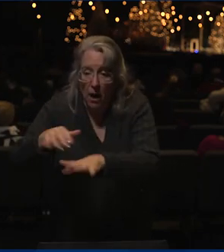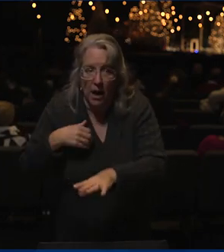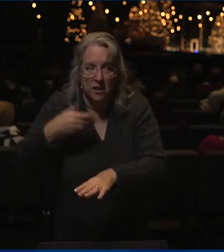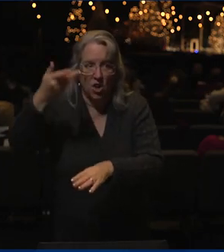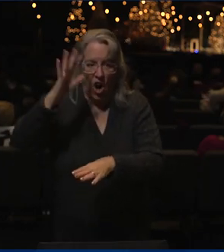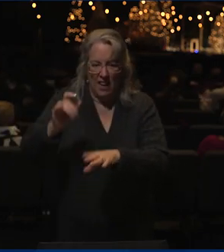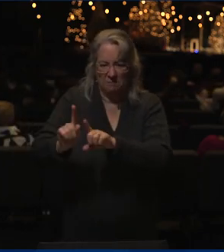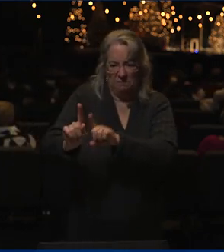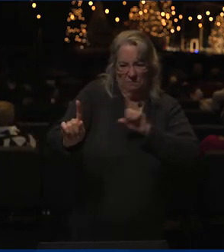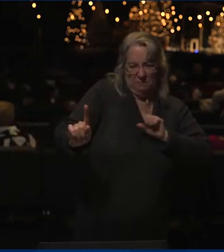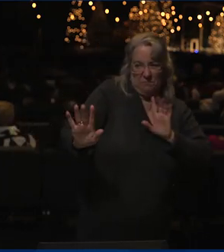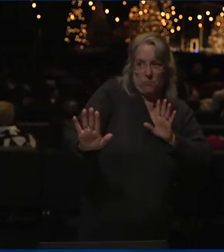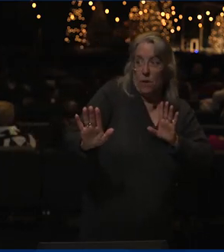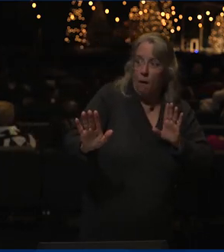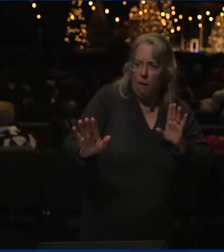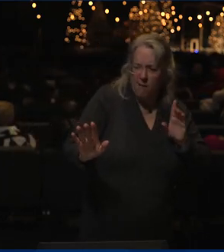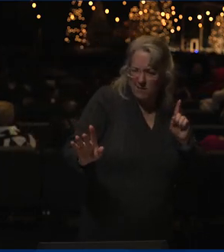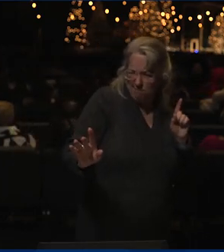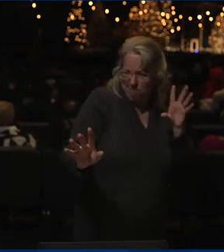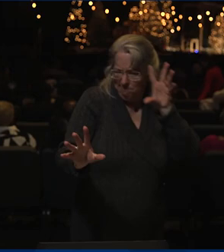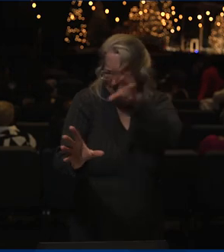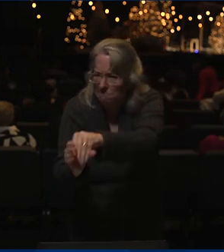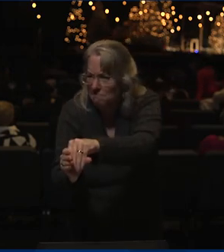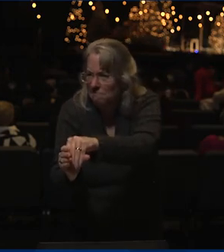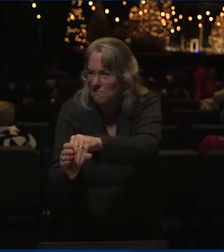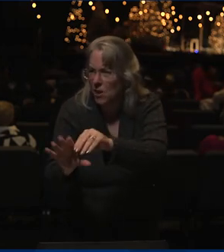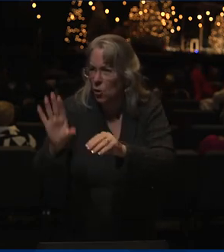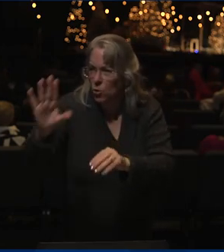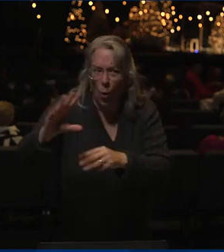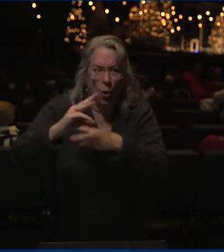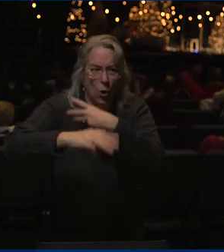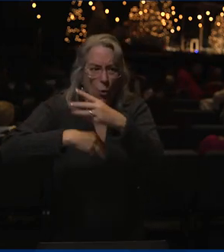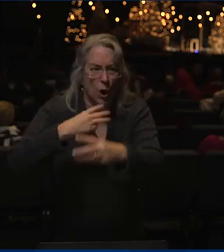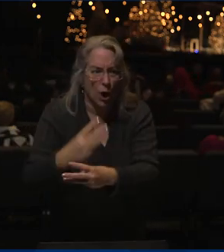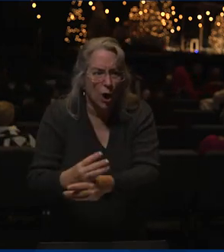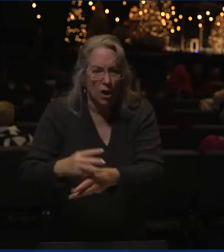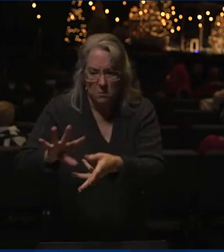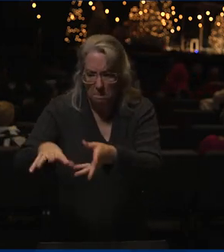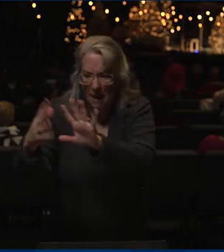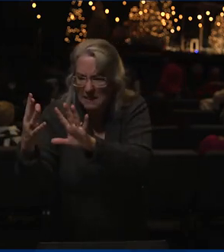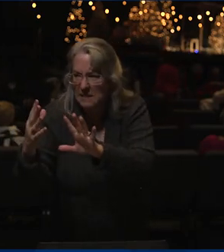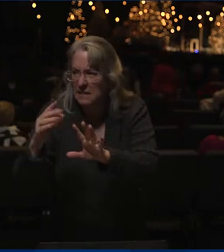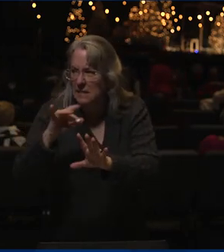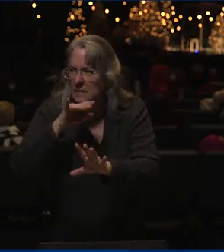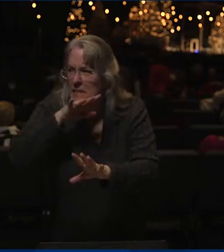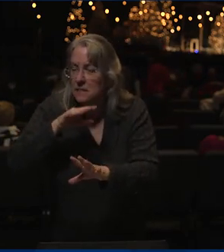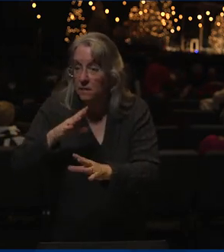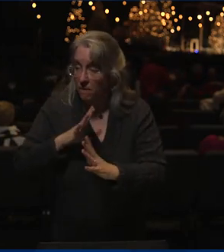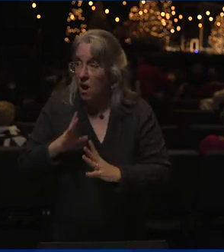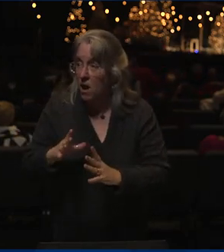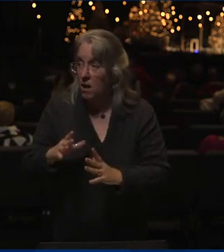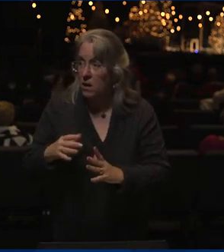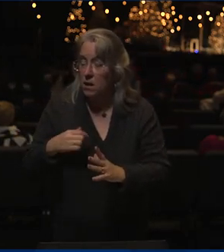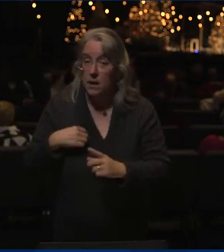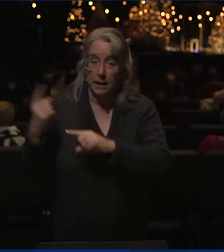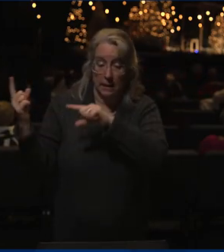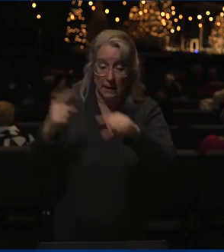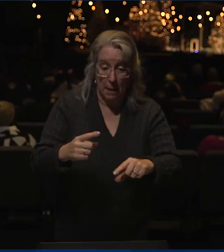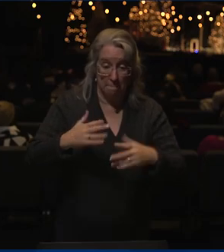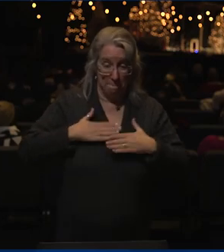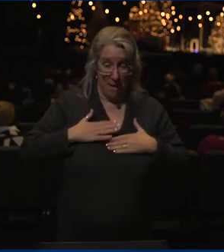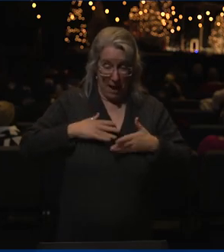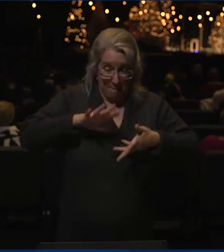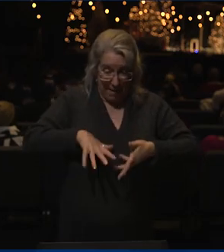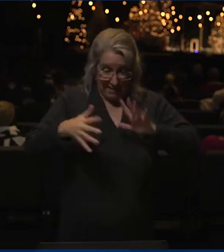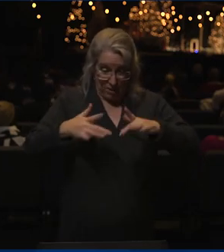your mess? He came into a messy world. He came into a messy manger. And guess what? He came into my messy heart. Does anybody